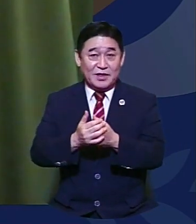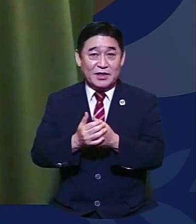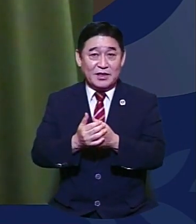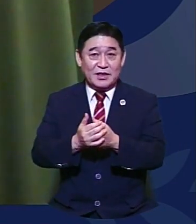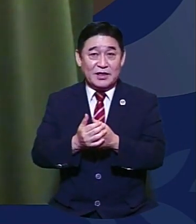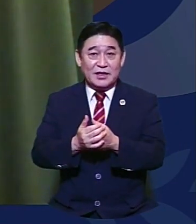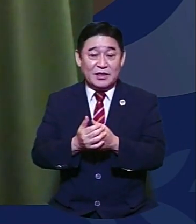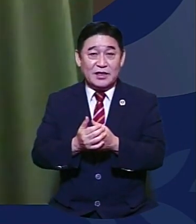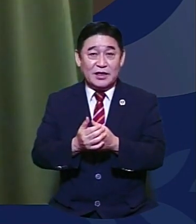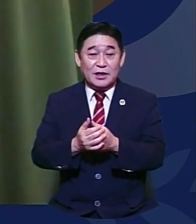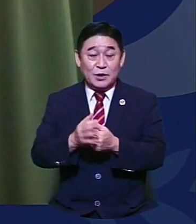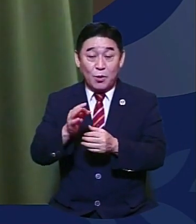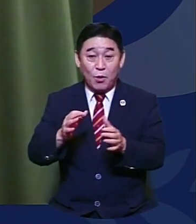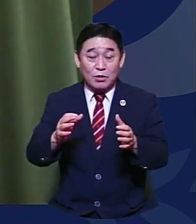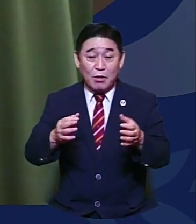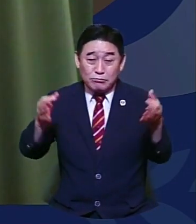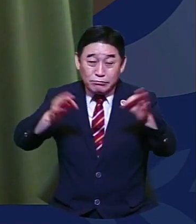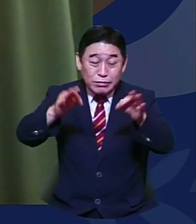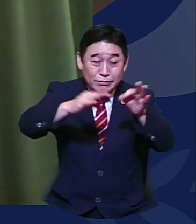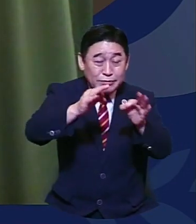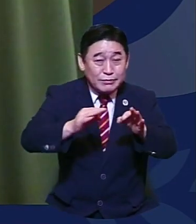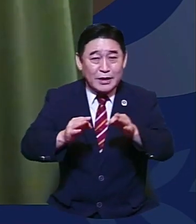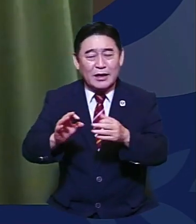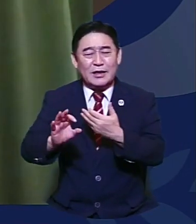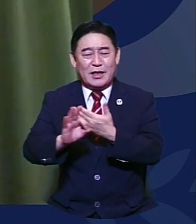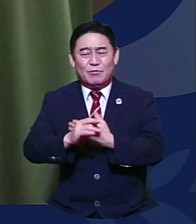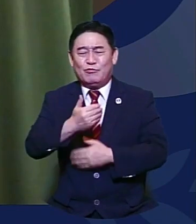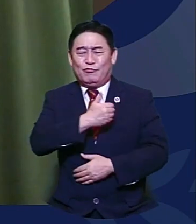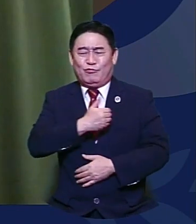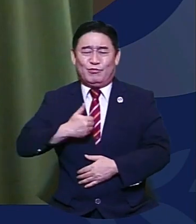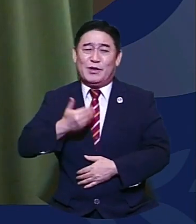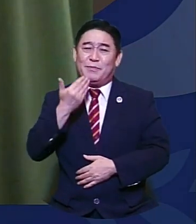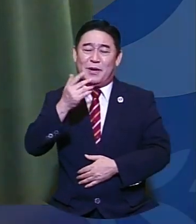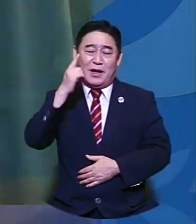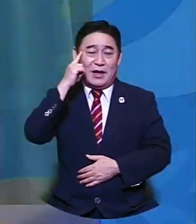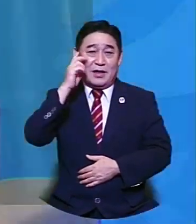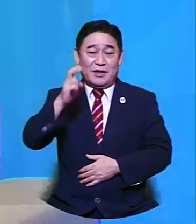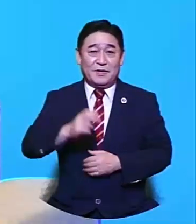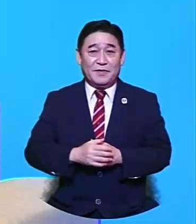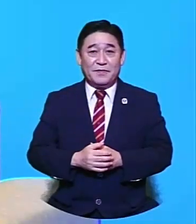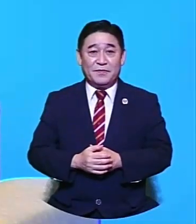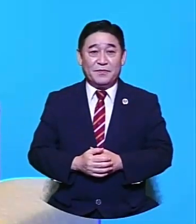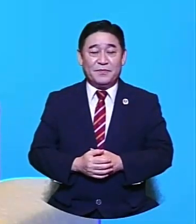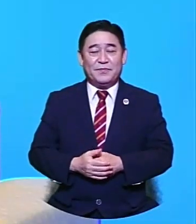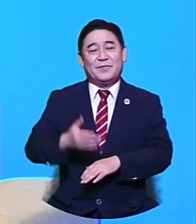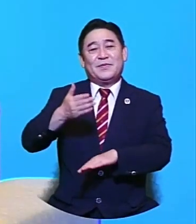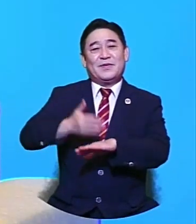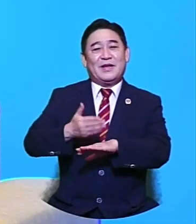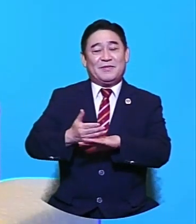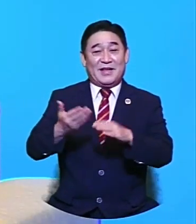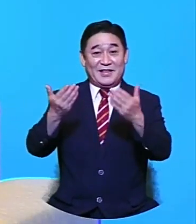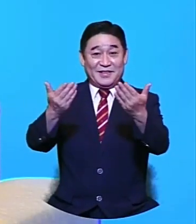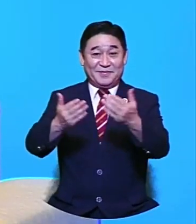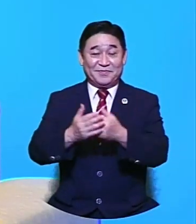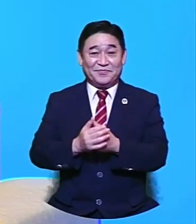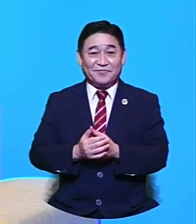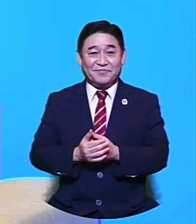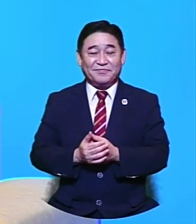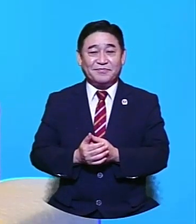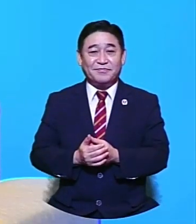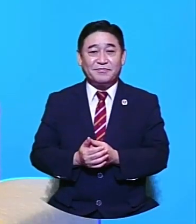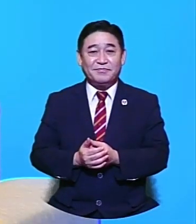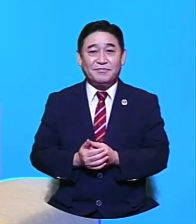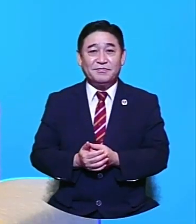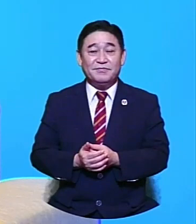resources as discussed. Thank you. Thank you, Chris. Thank you very much. I'll pick up that